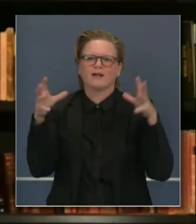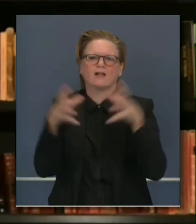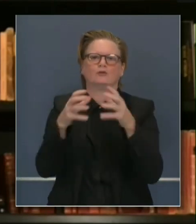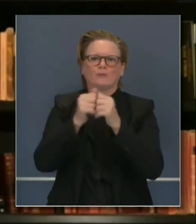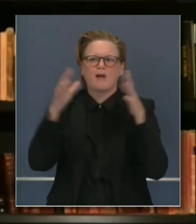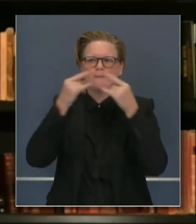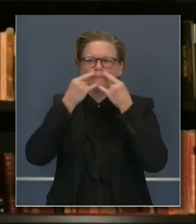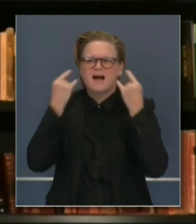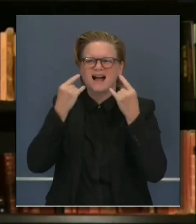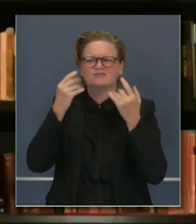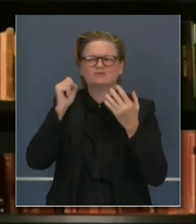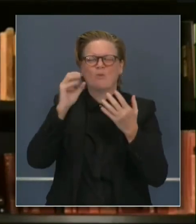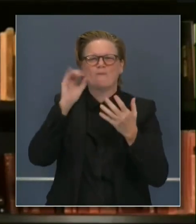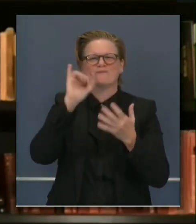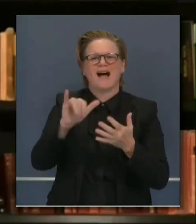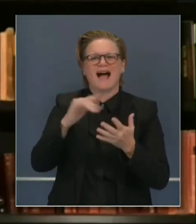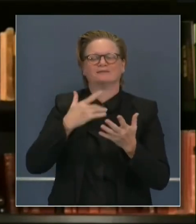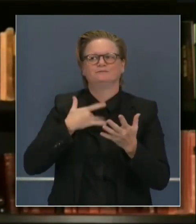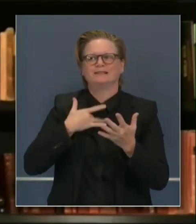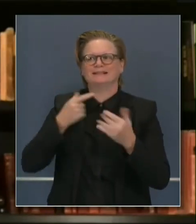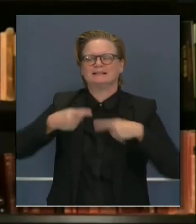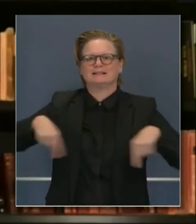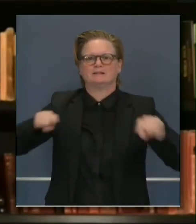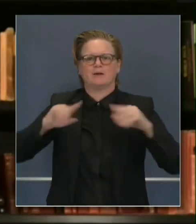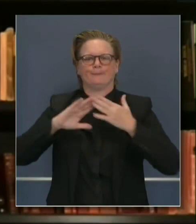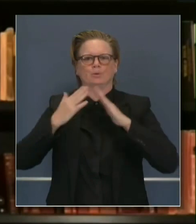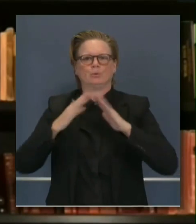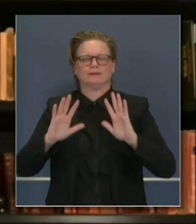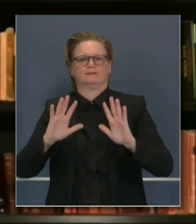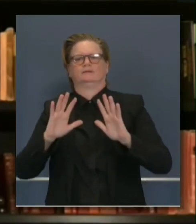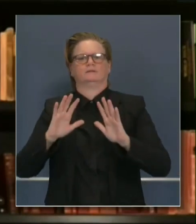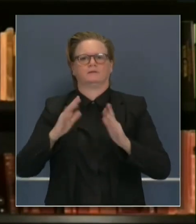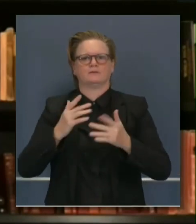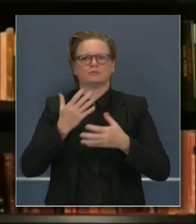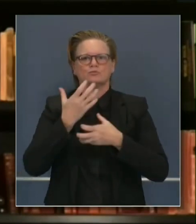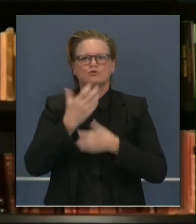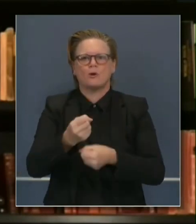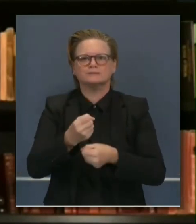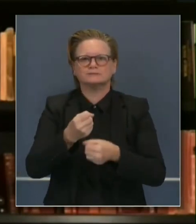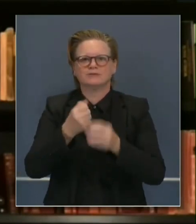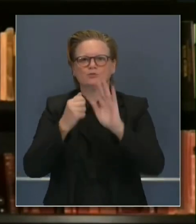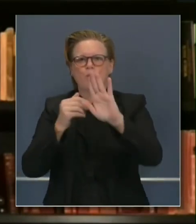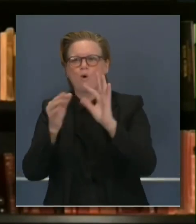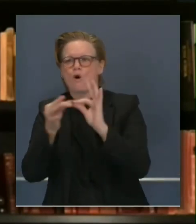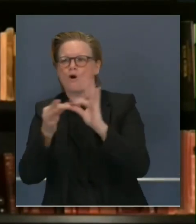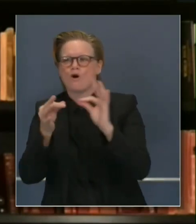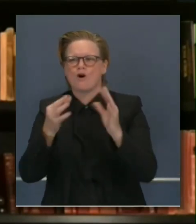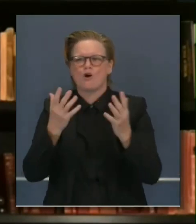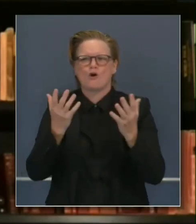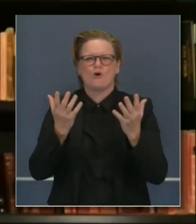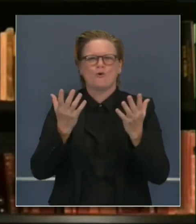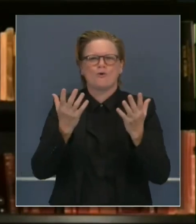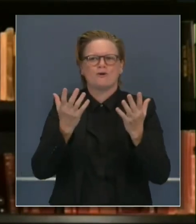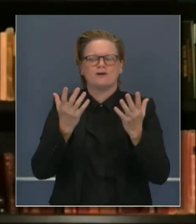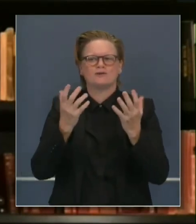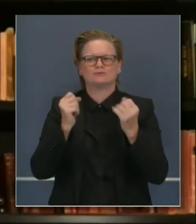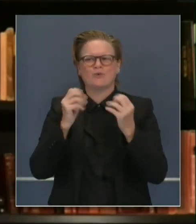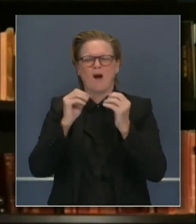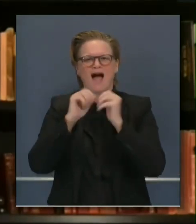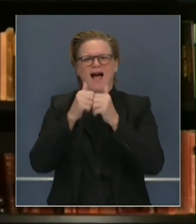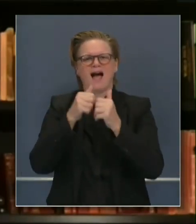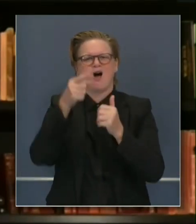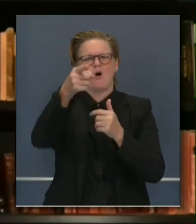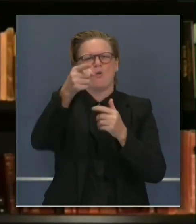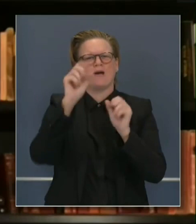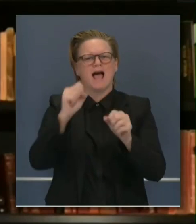trust could literally cost lives if people don't follow directives and get sick and spread this virus. What do you have to do to win back those people who just aren't